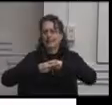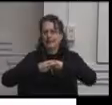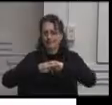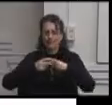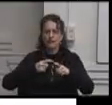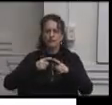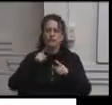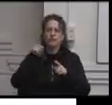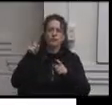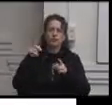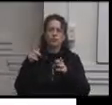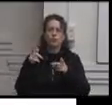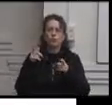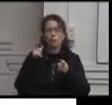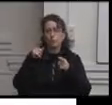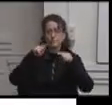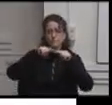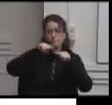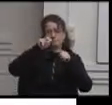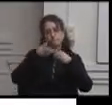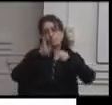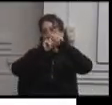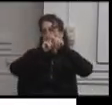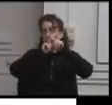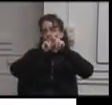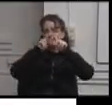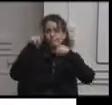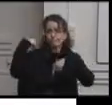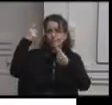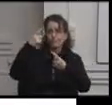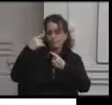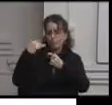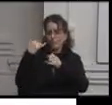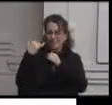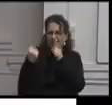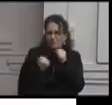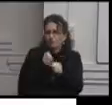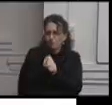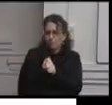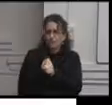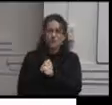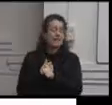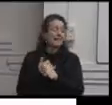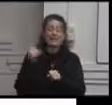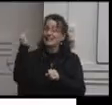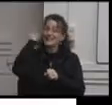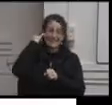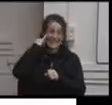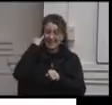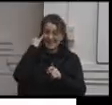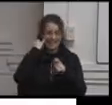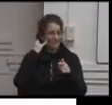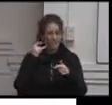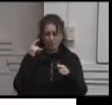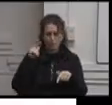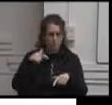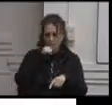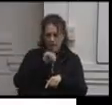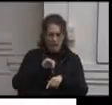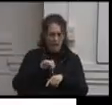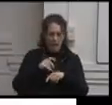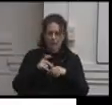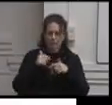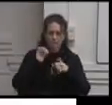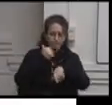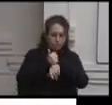fiscal 2014 fuel prices. So without these energy improvements that happened in the past, we'd be looking at trying to come up with